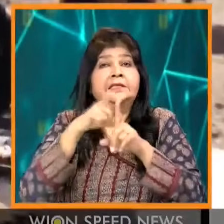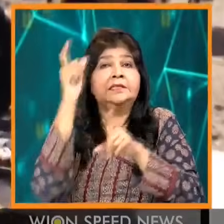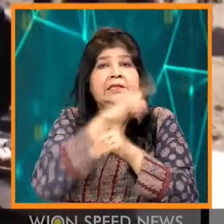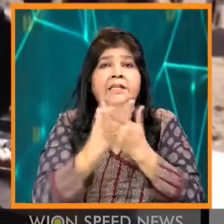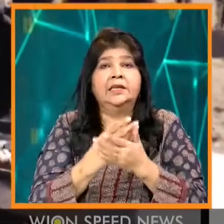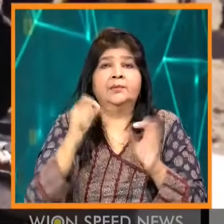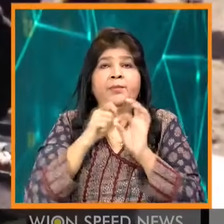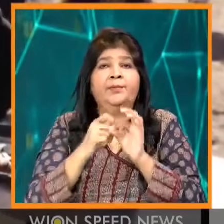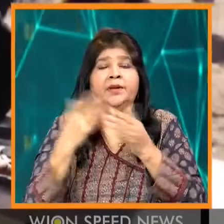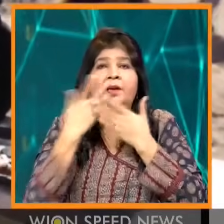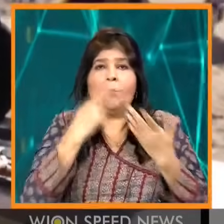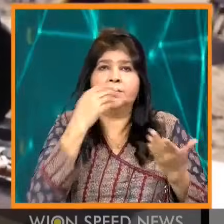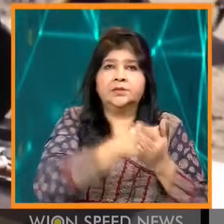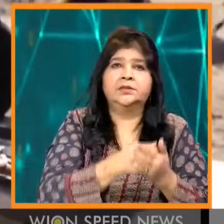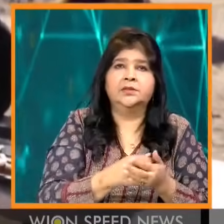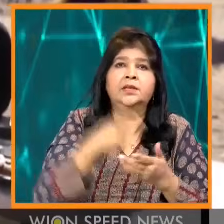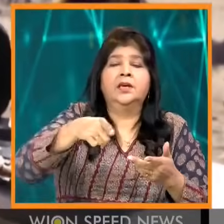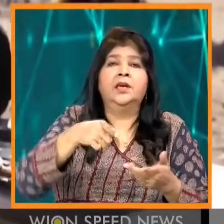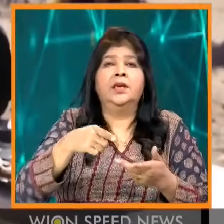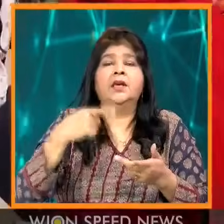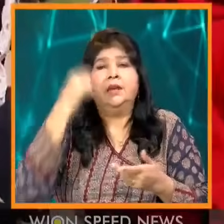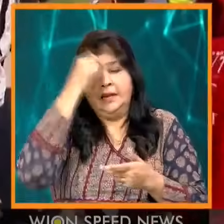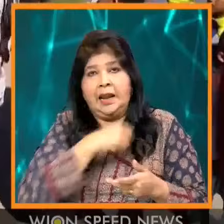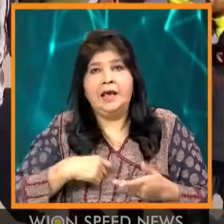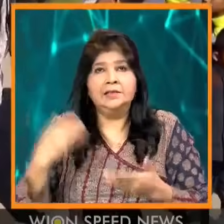biblical wise men visited the infant Christ.